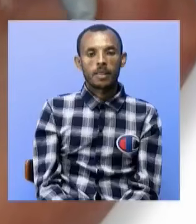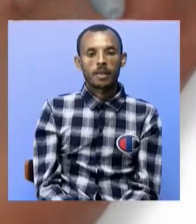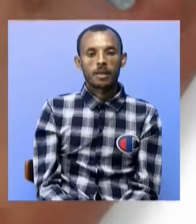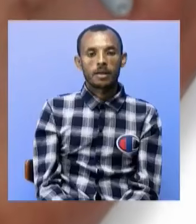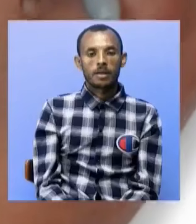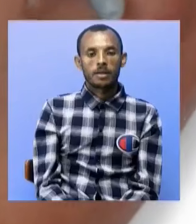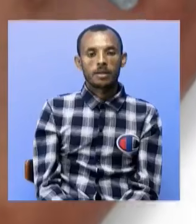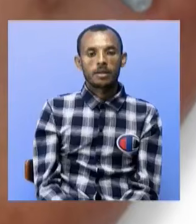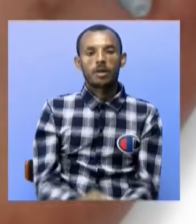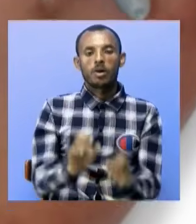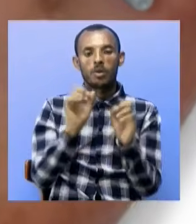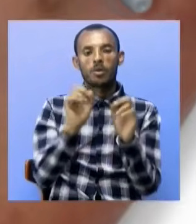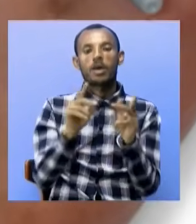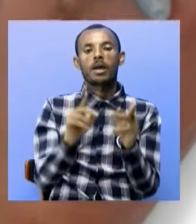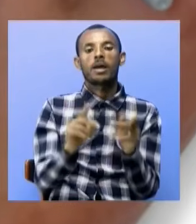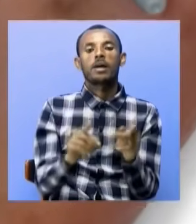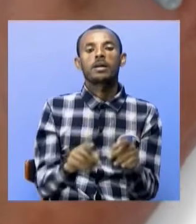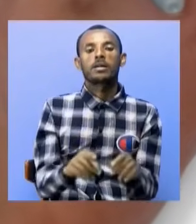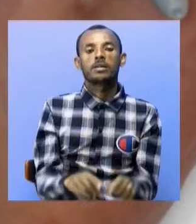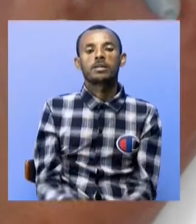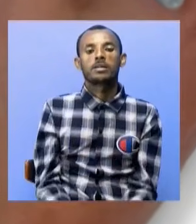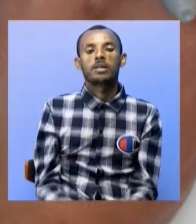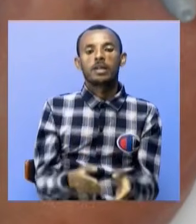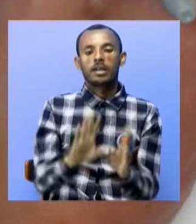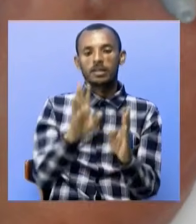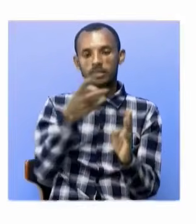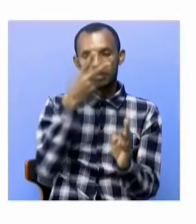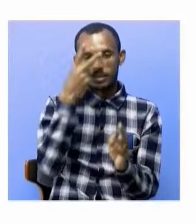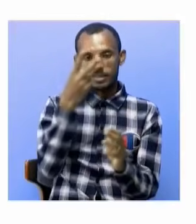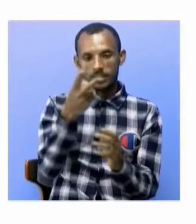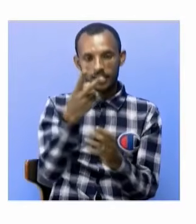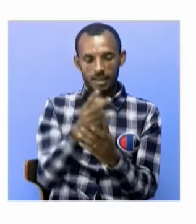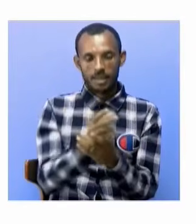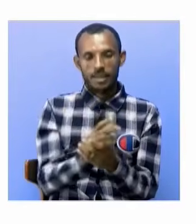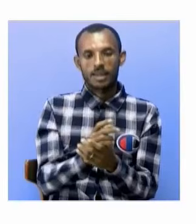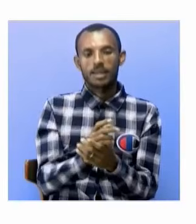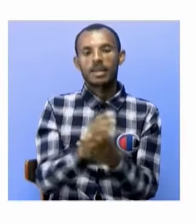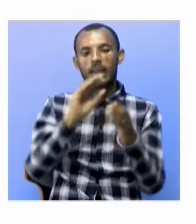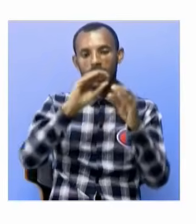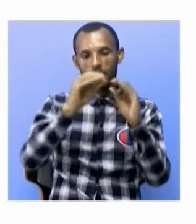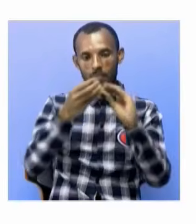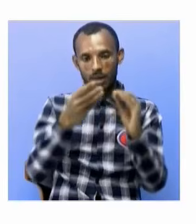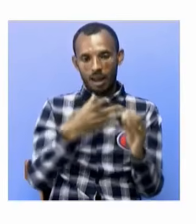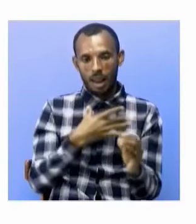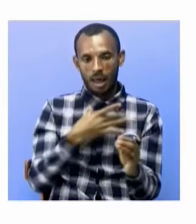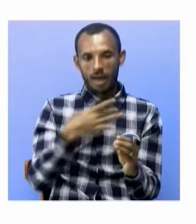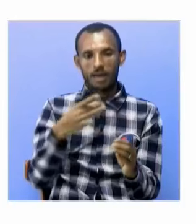squares. Okay, so let's take number like